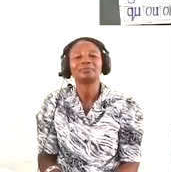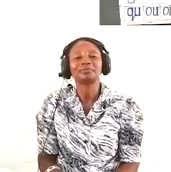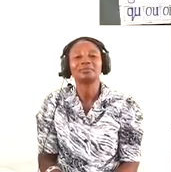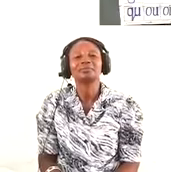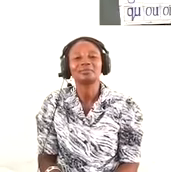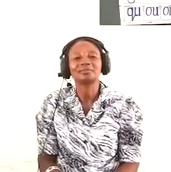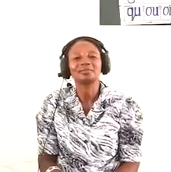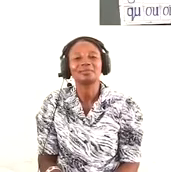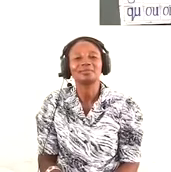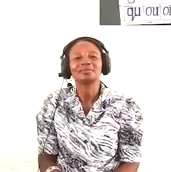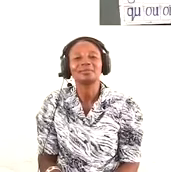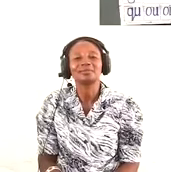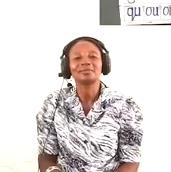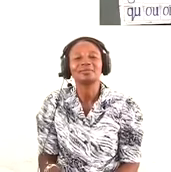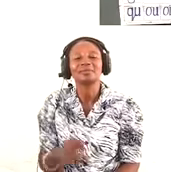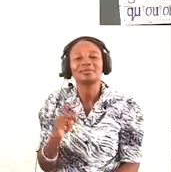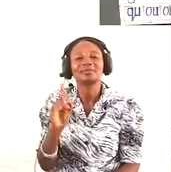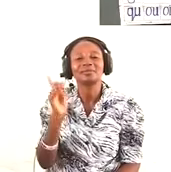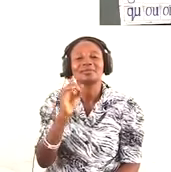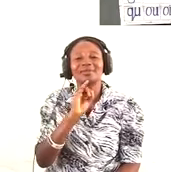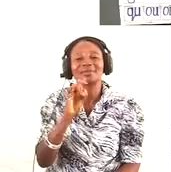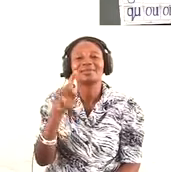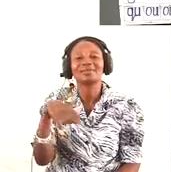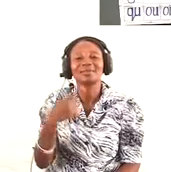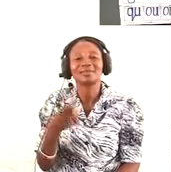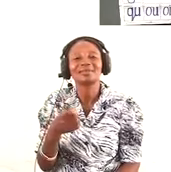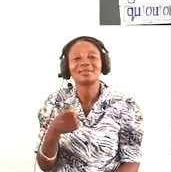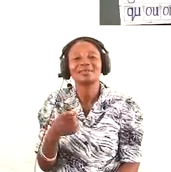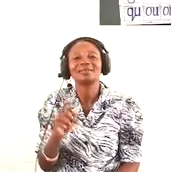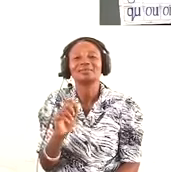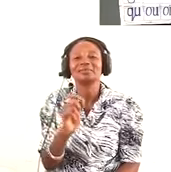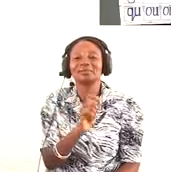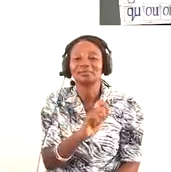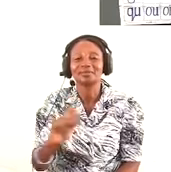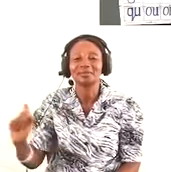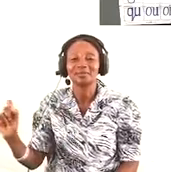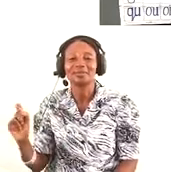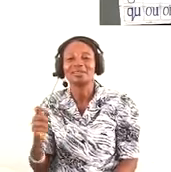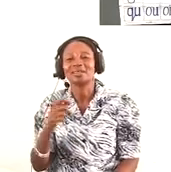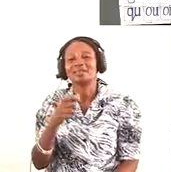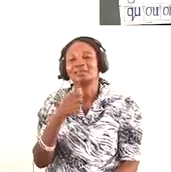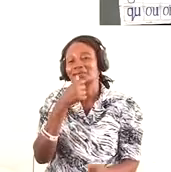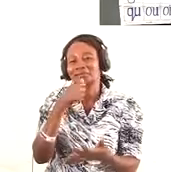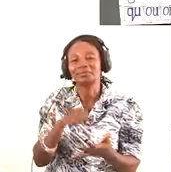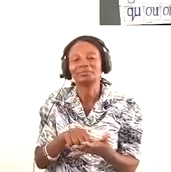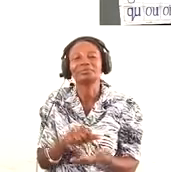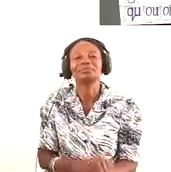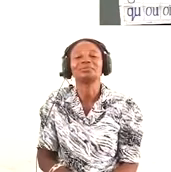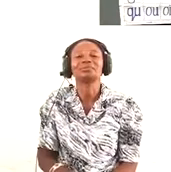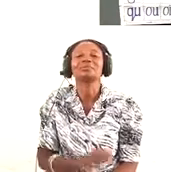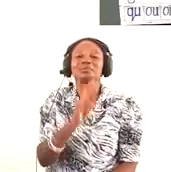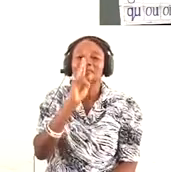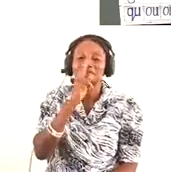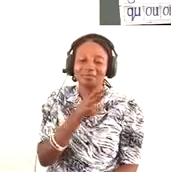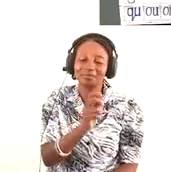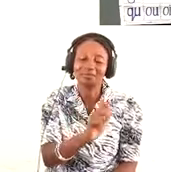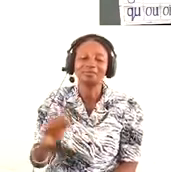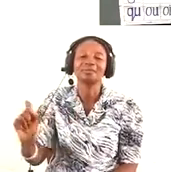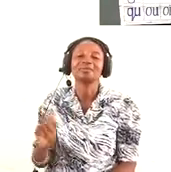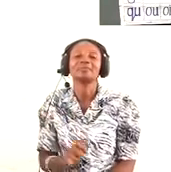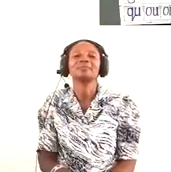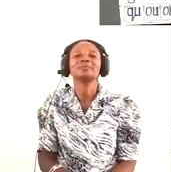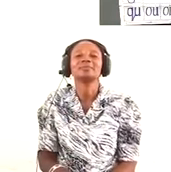Now, what is next? Let's try to form this letter sound. Shall we